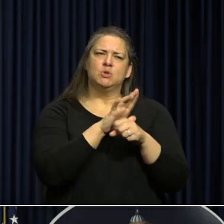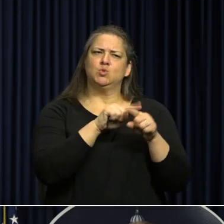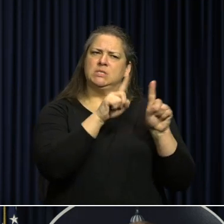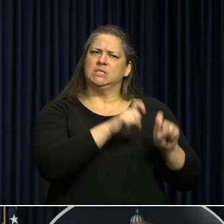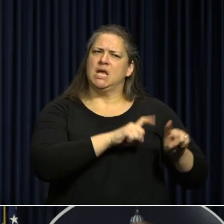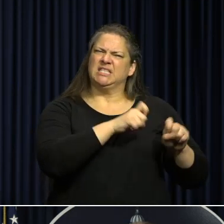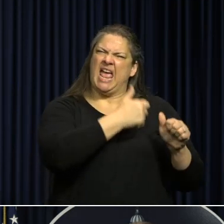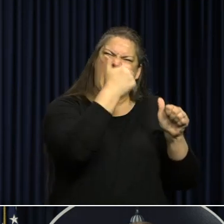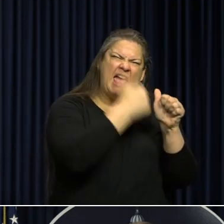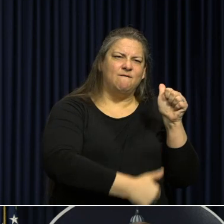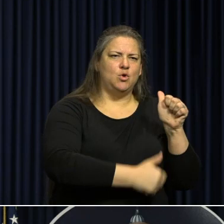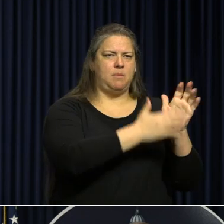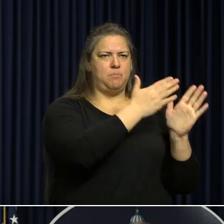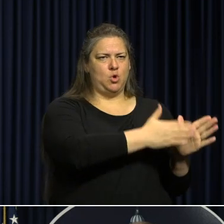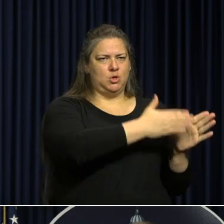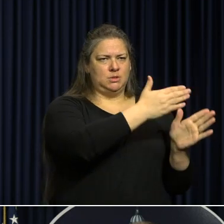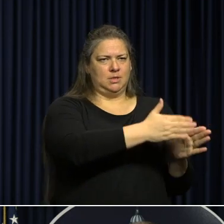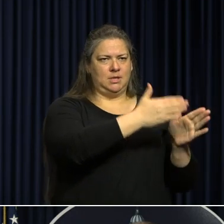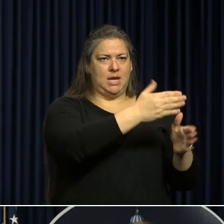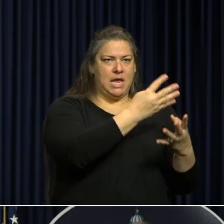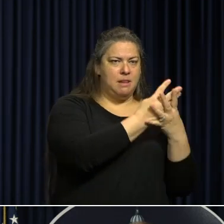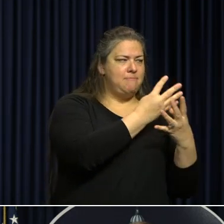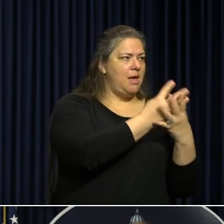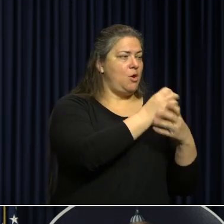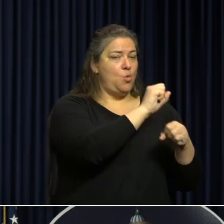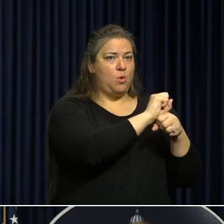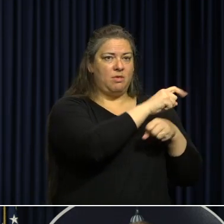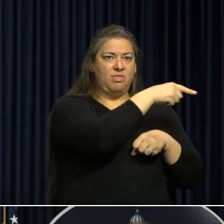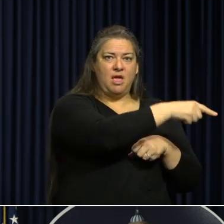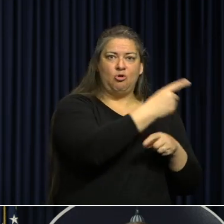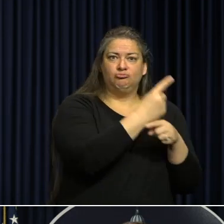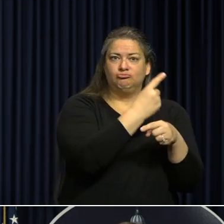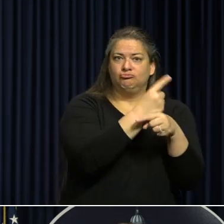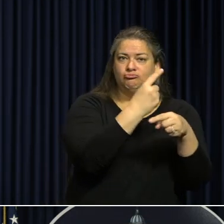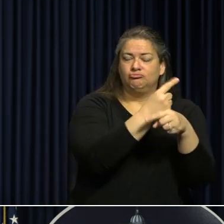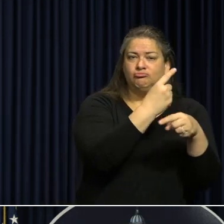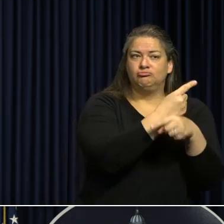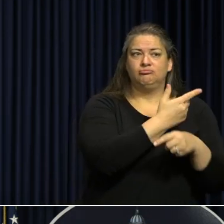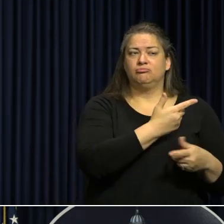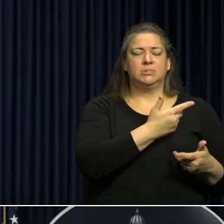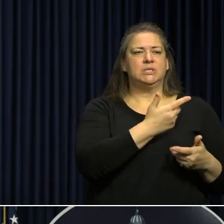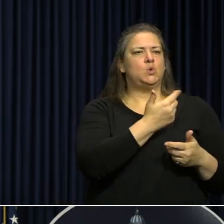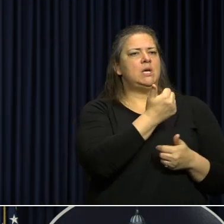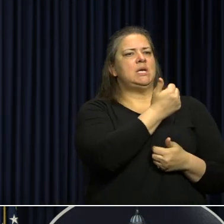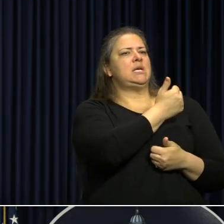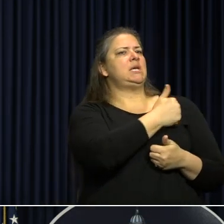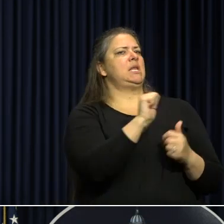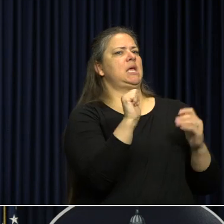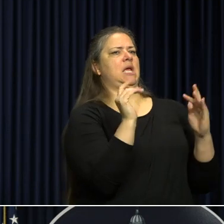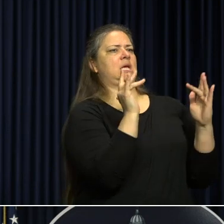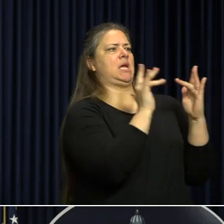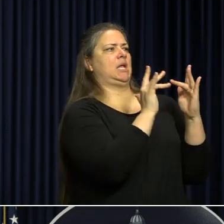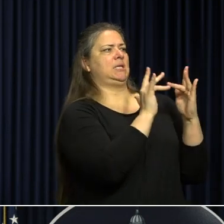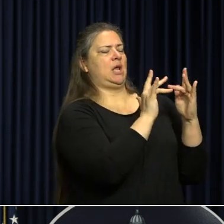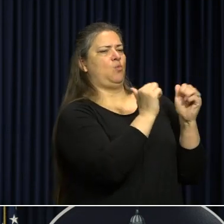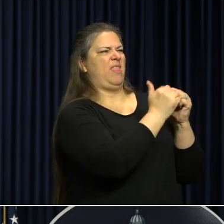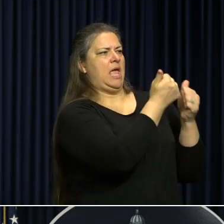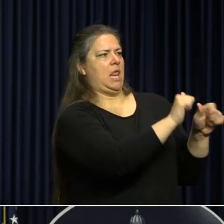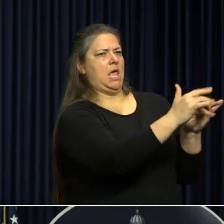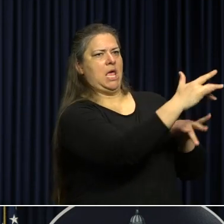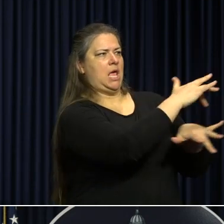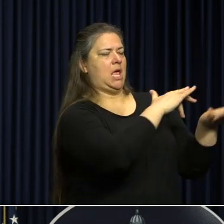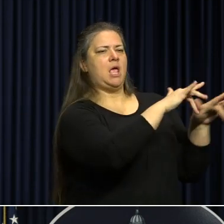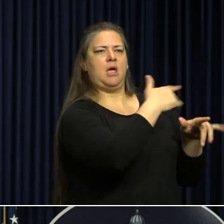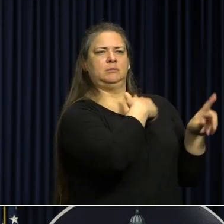every single person that is an inmate that works there on a regular basis or comes into any contact whatsoever.